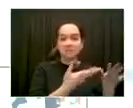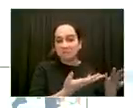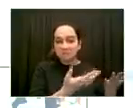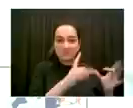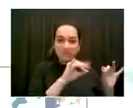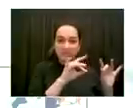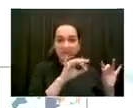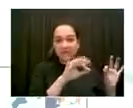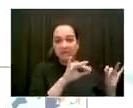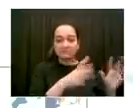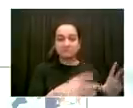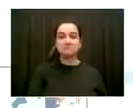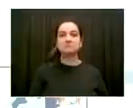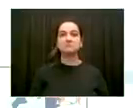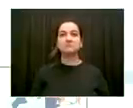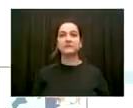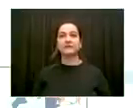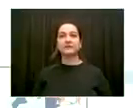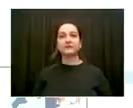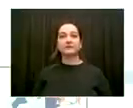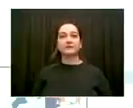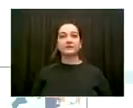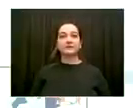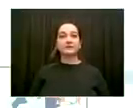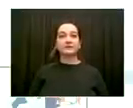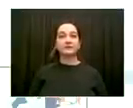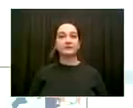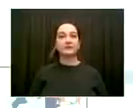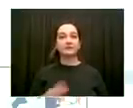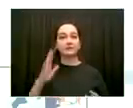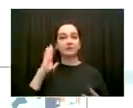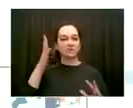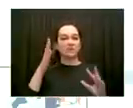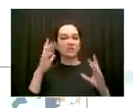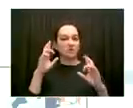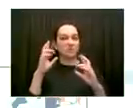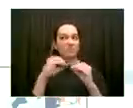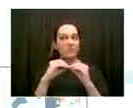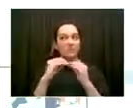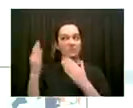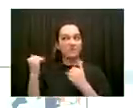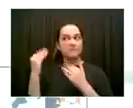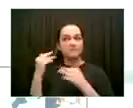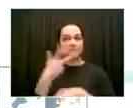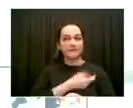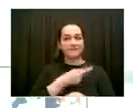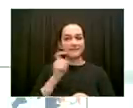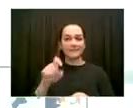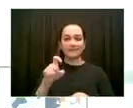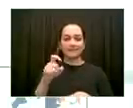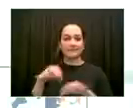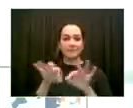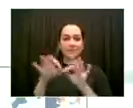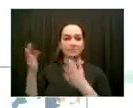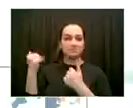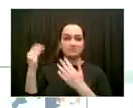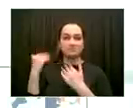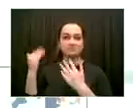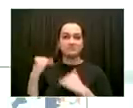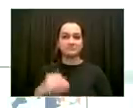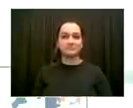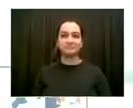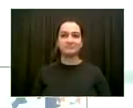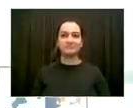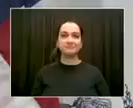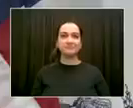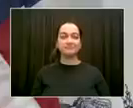also pick up over the weeks in March and then really have a more significant uptick in April. But Dave, could you